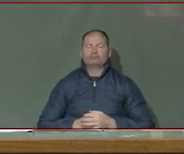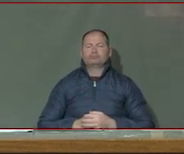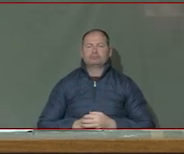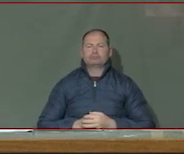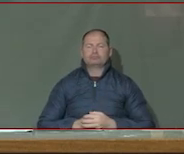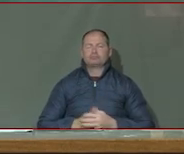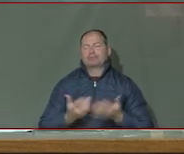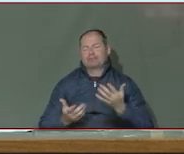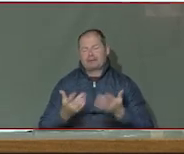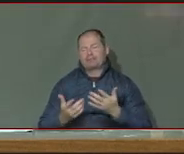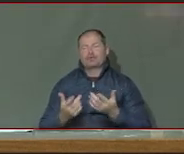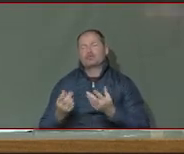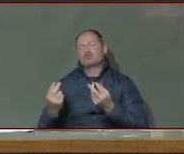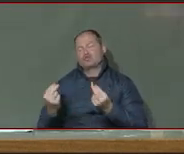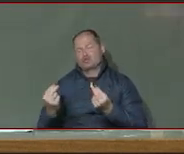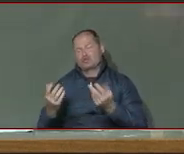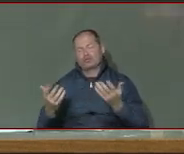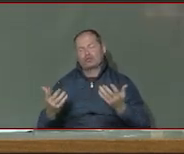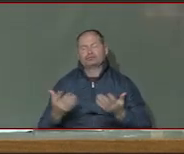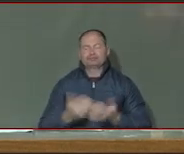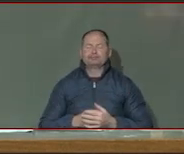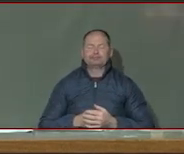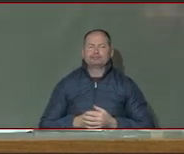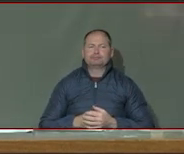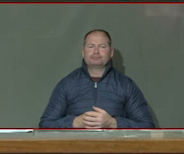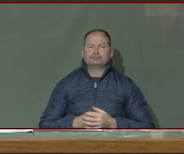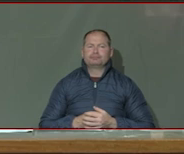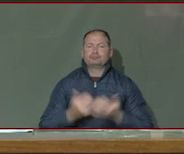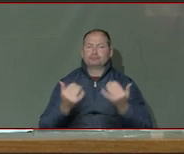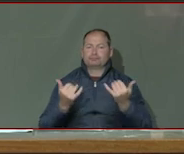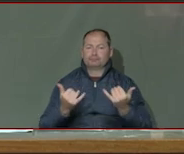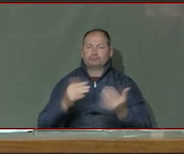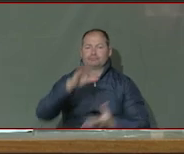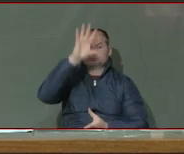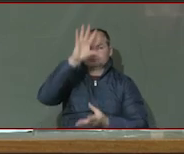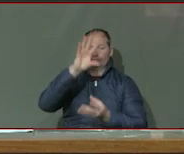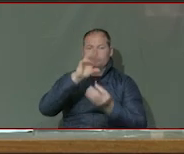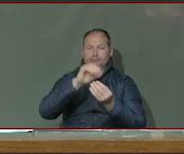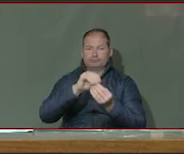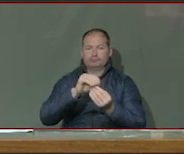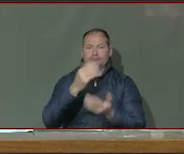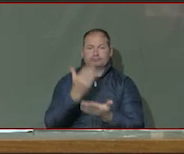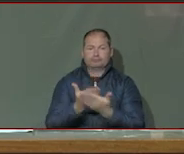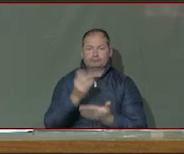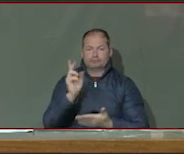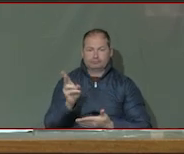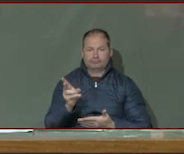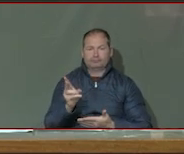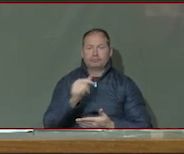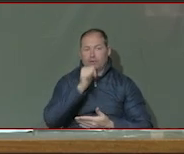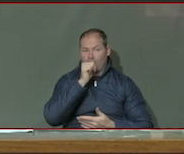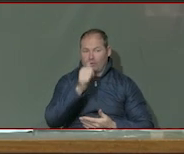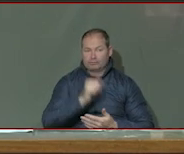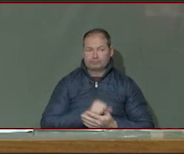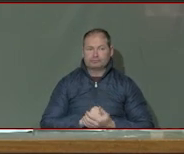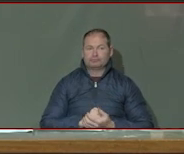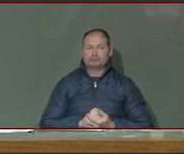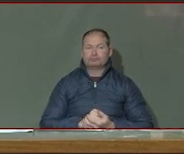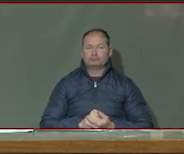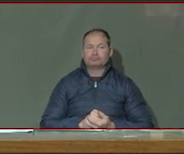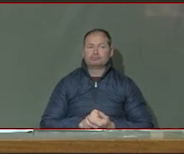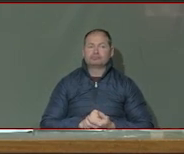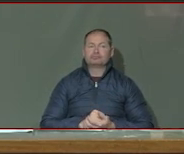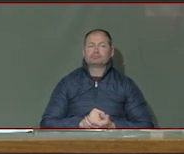of you. Then you summarize here. Summarize for the marker. The phenotype